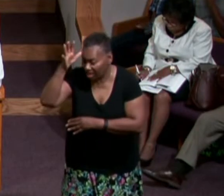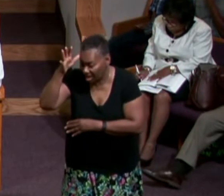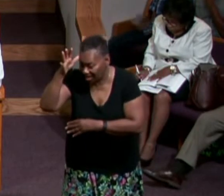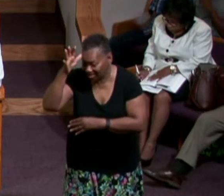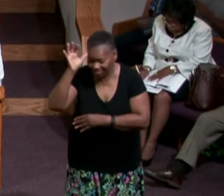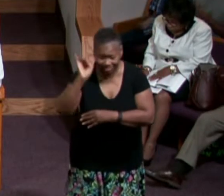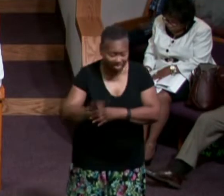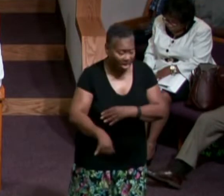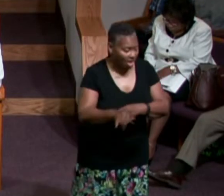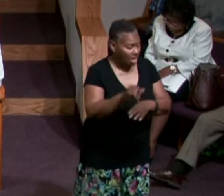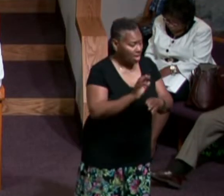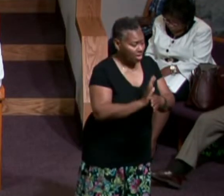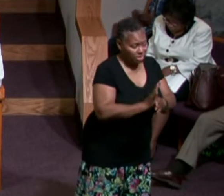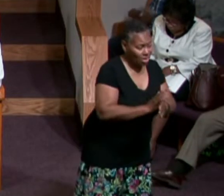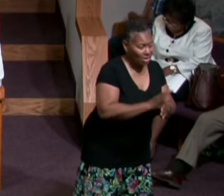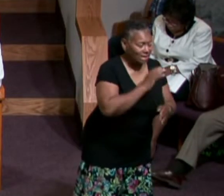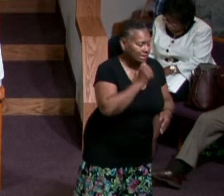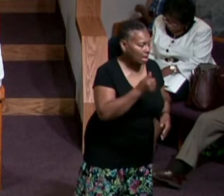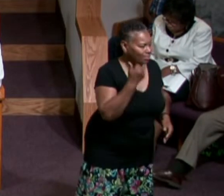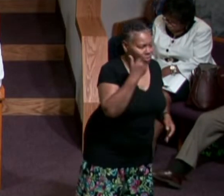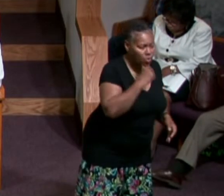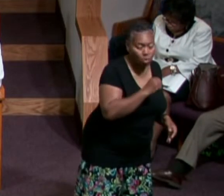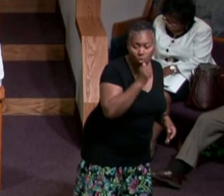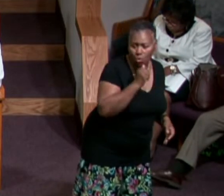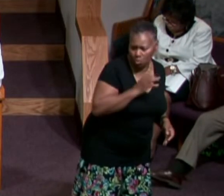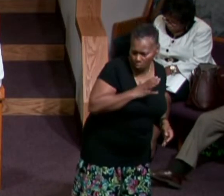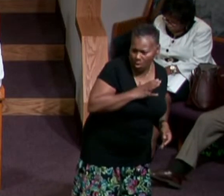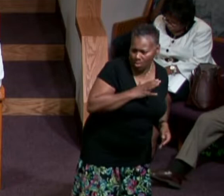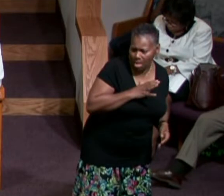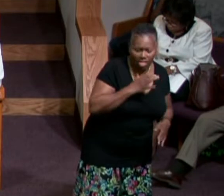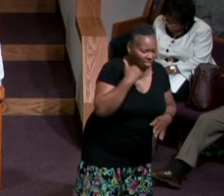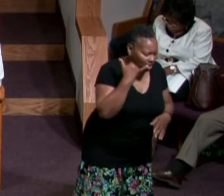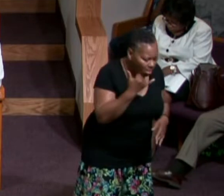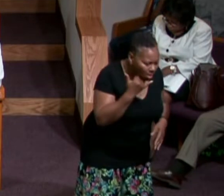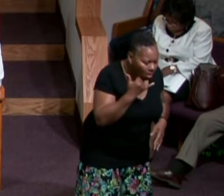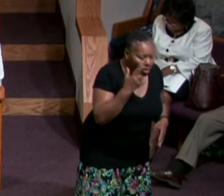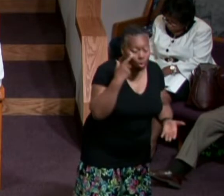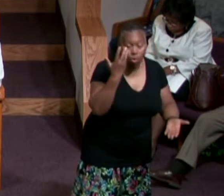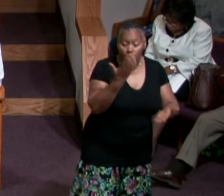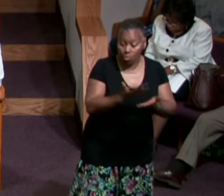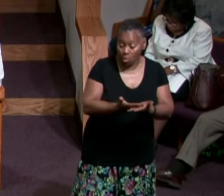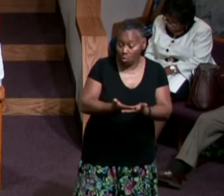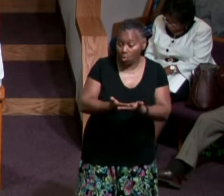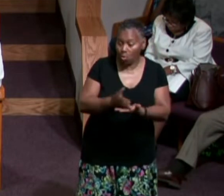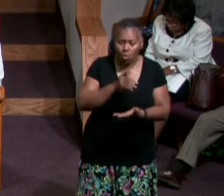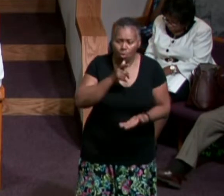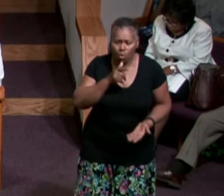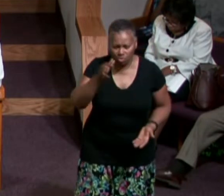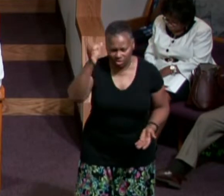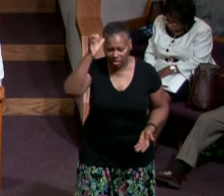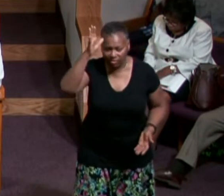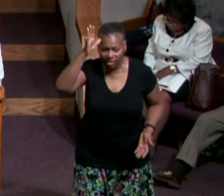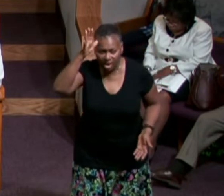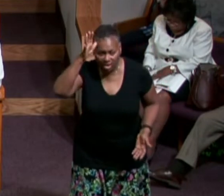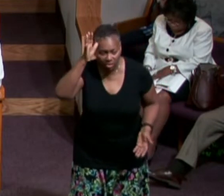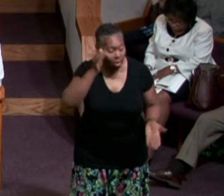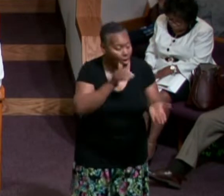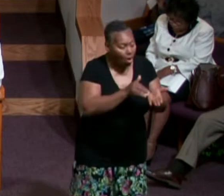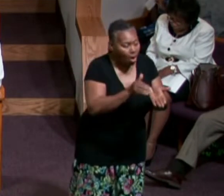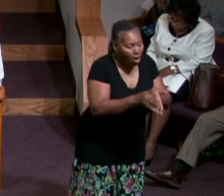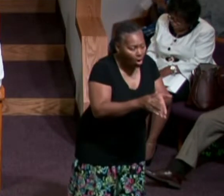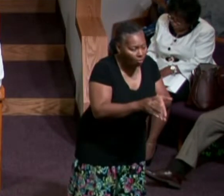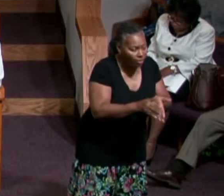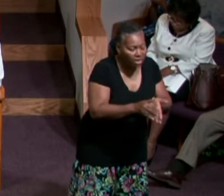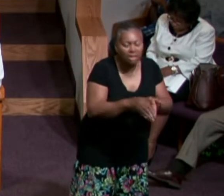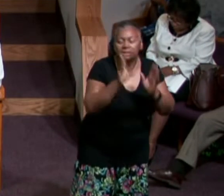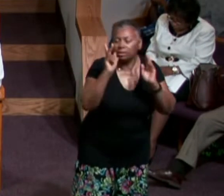was not always the girl or woman who called the show to prove paternity. Often, it's either the person who believed